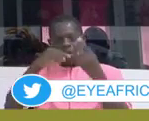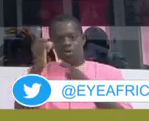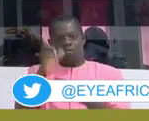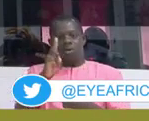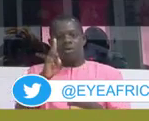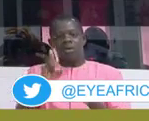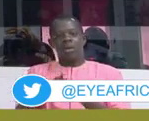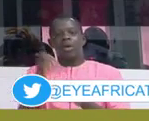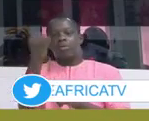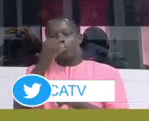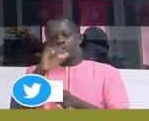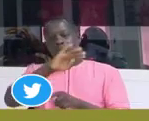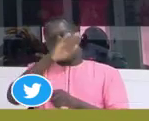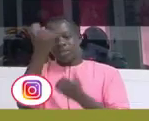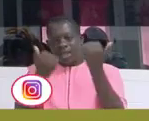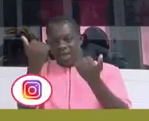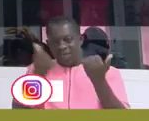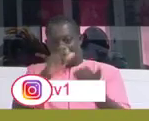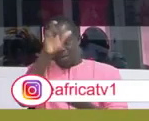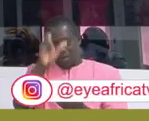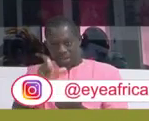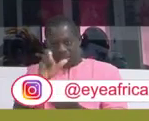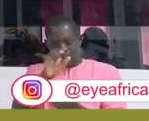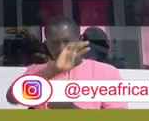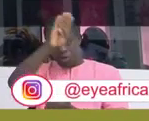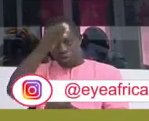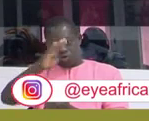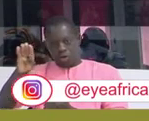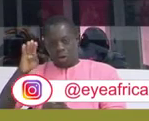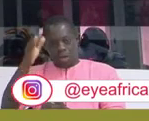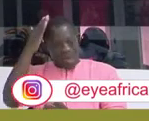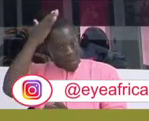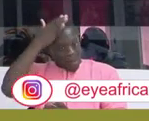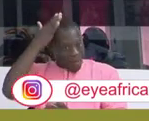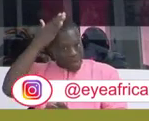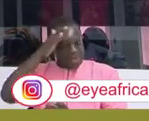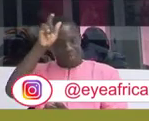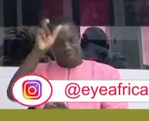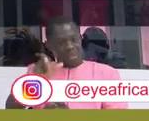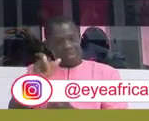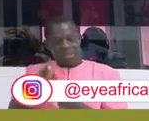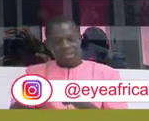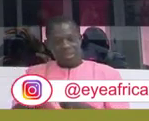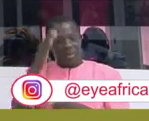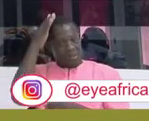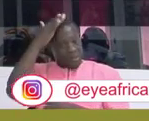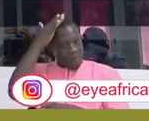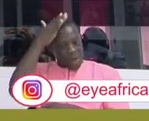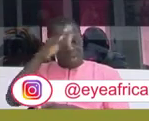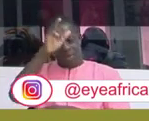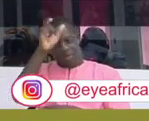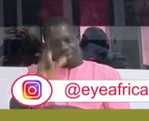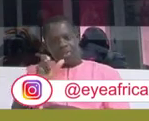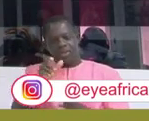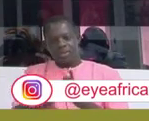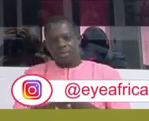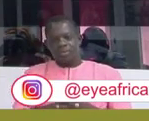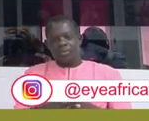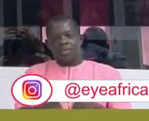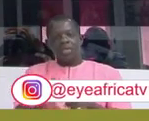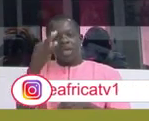that the truck driver, he was a a bandit, he was